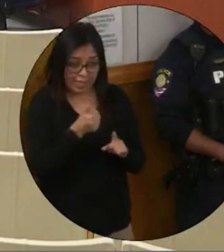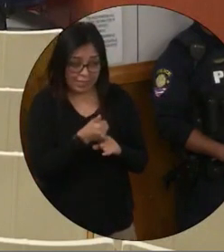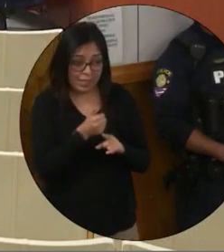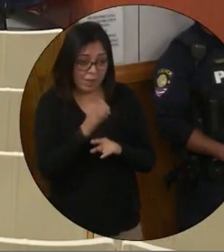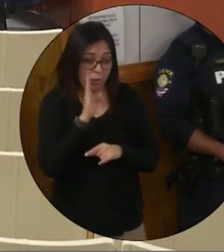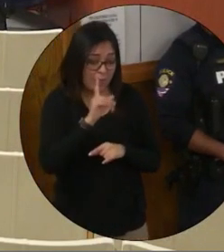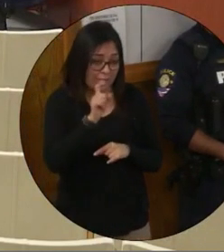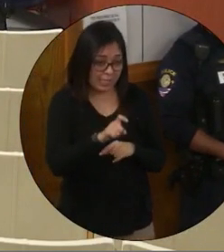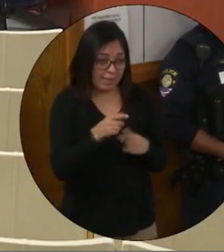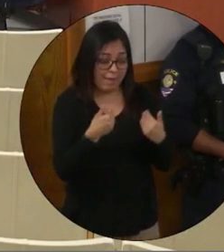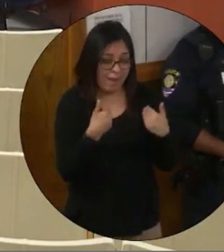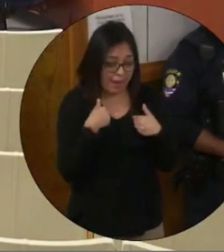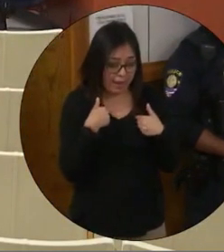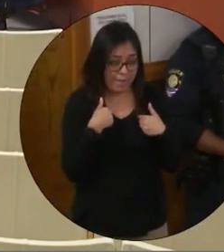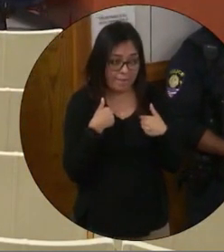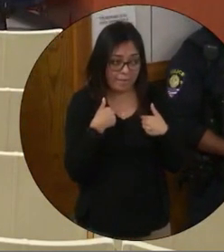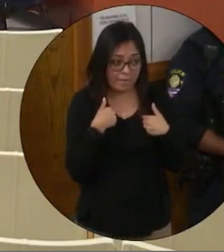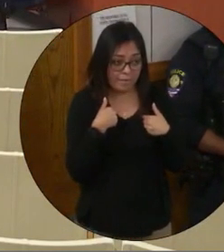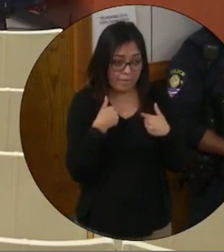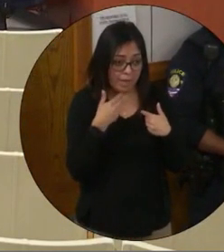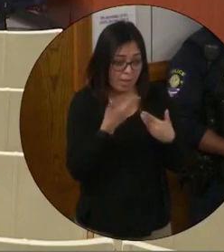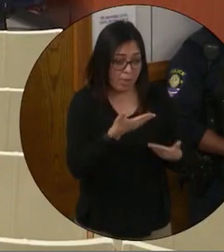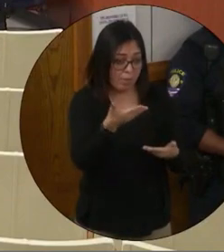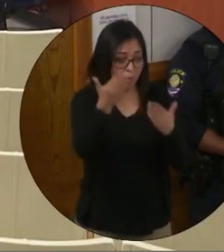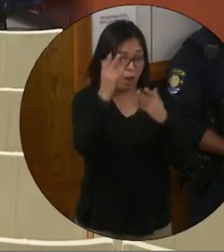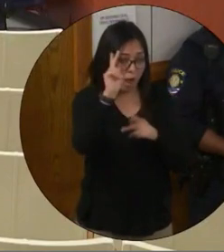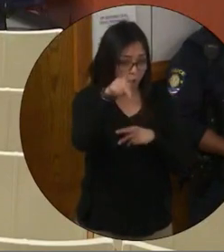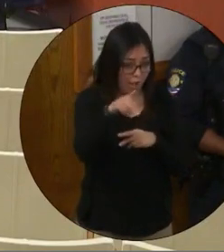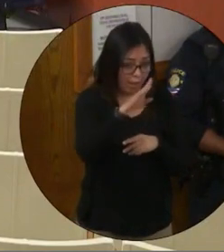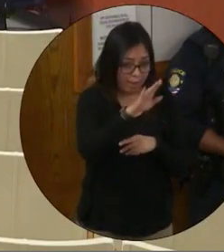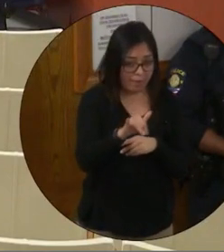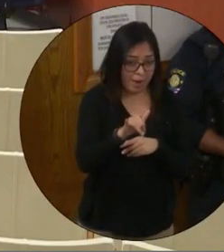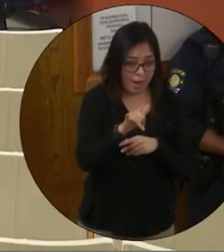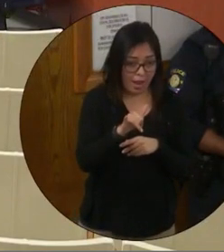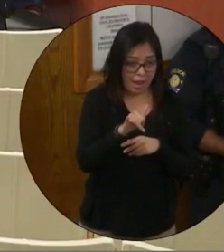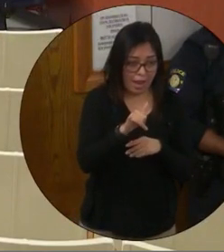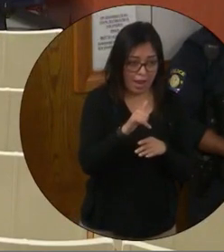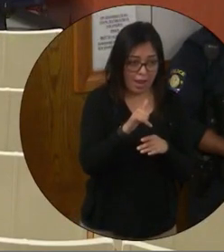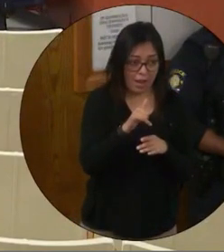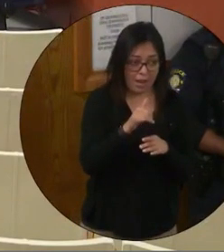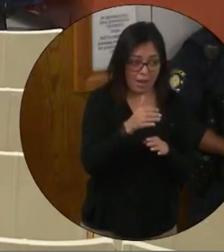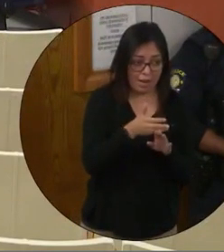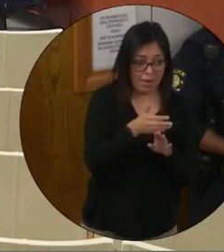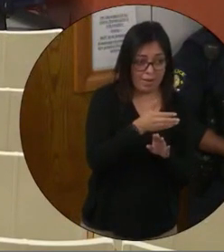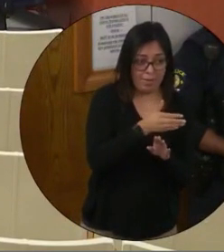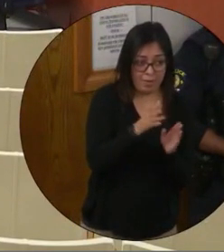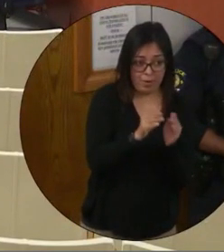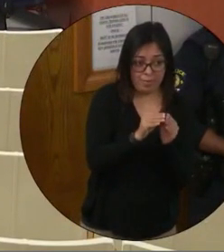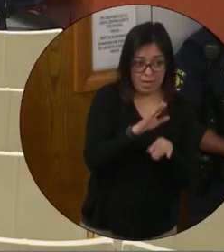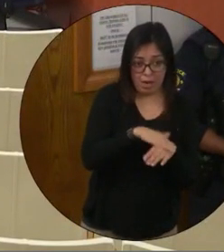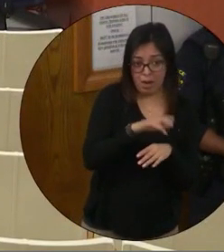needed to have been brought back up by the subsequent meeting, which would have been November 14th?